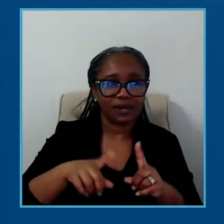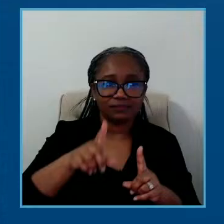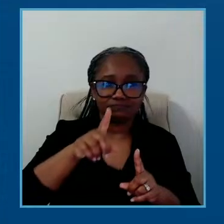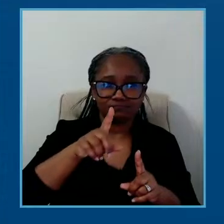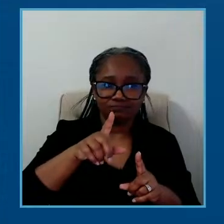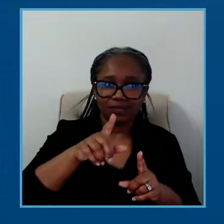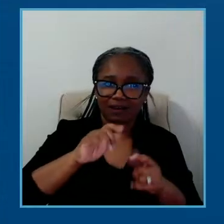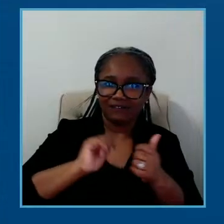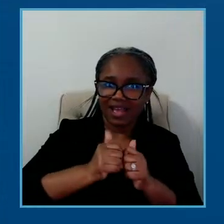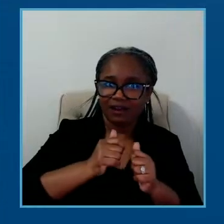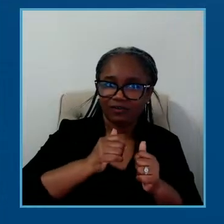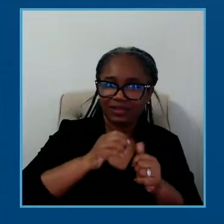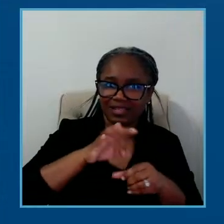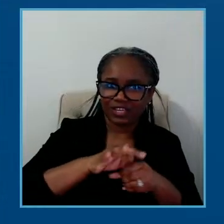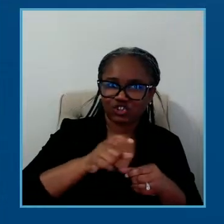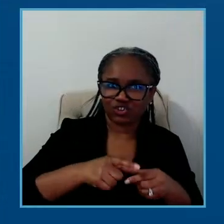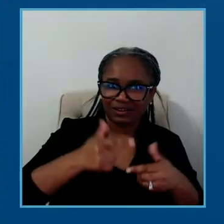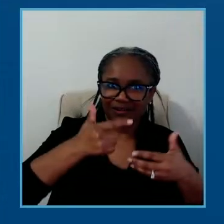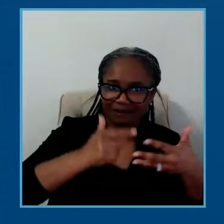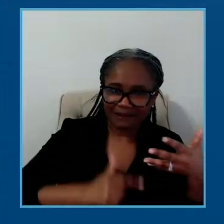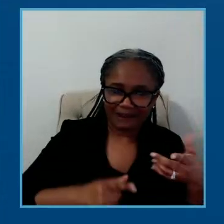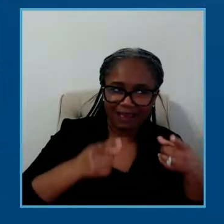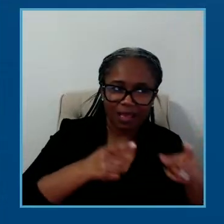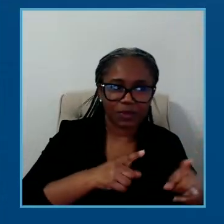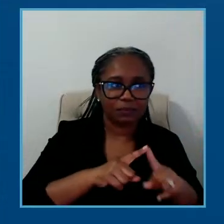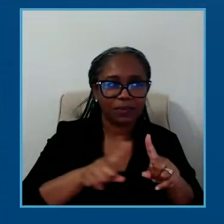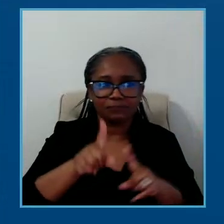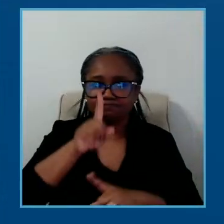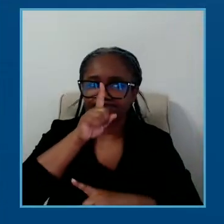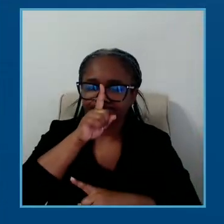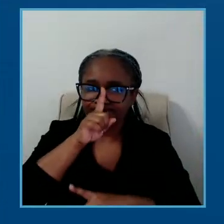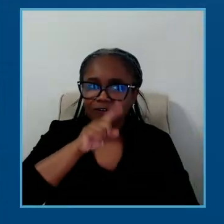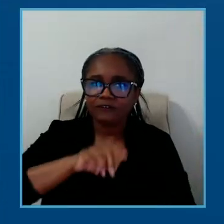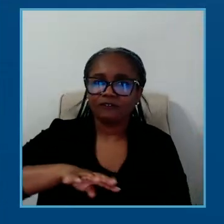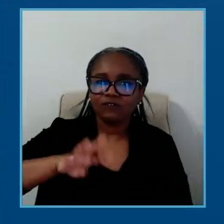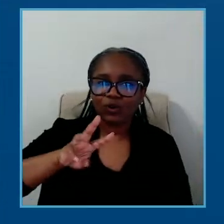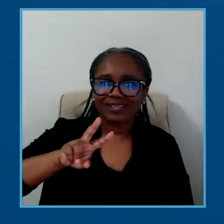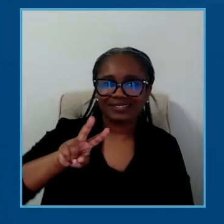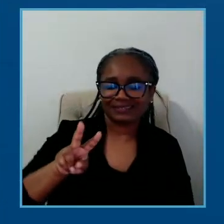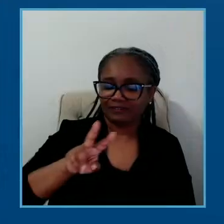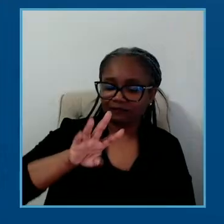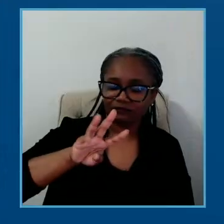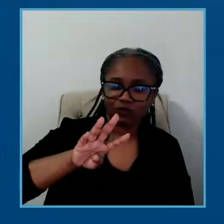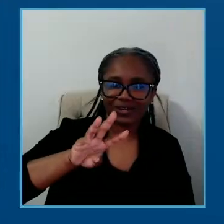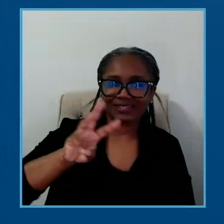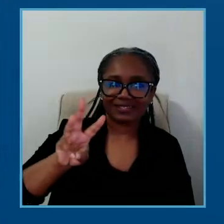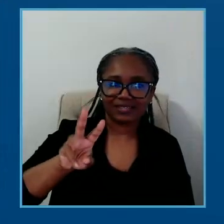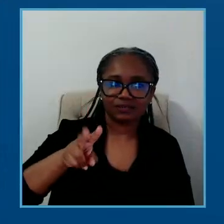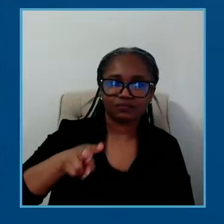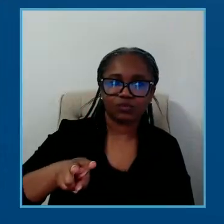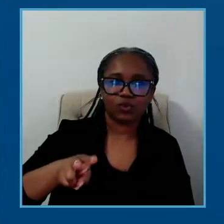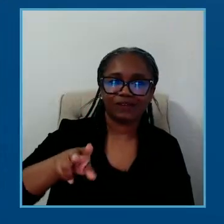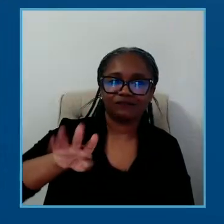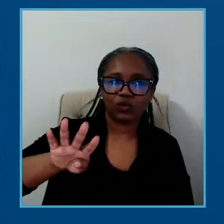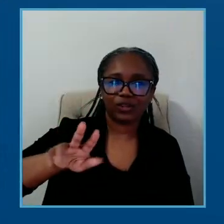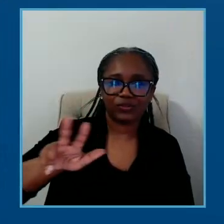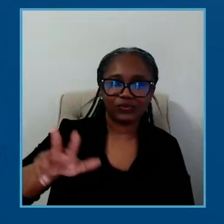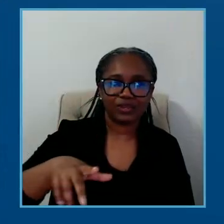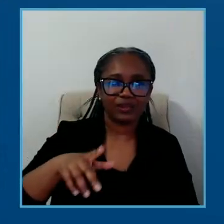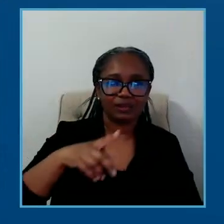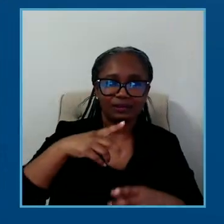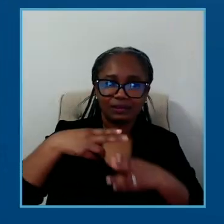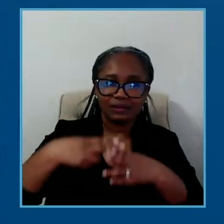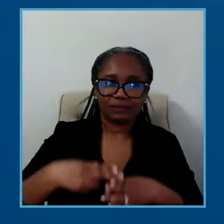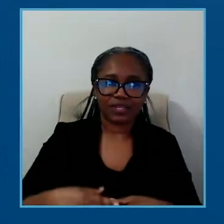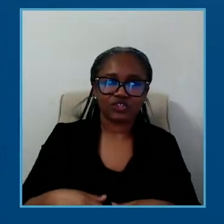4643. Which discusses how an organization may decide to fill multiple positions at the same time by voting on all of the candidates